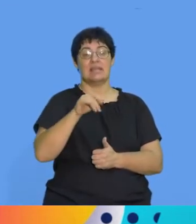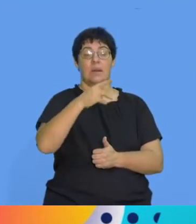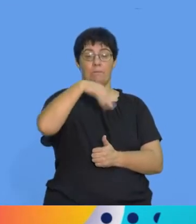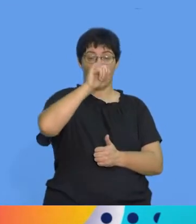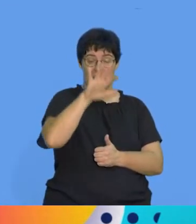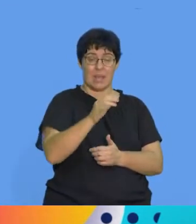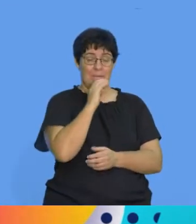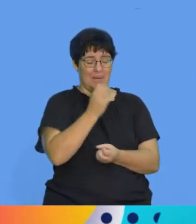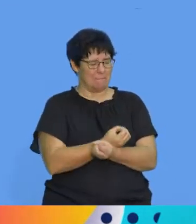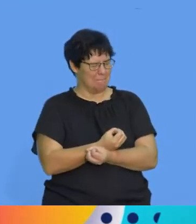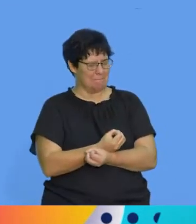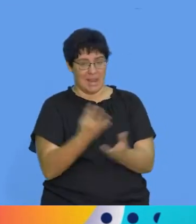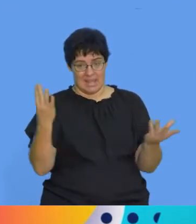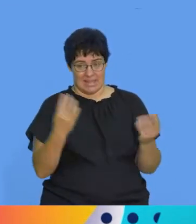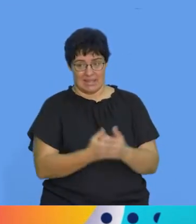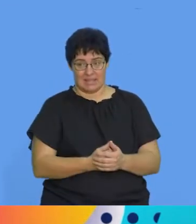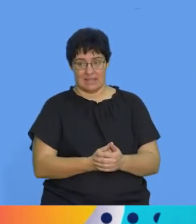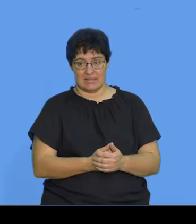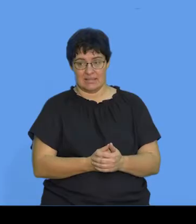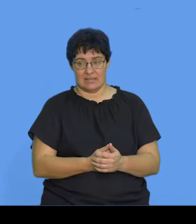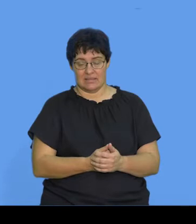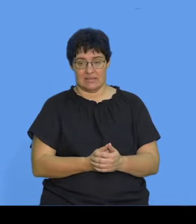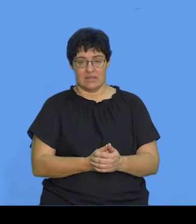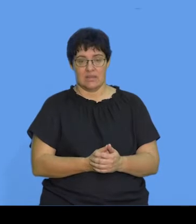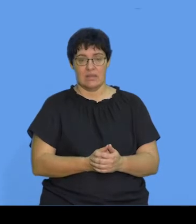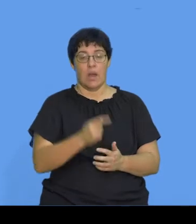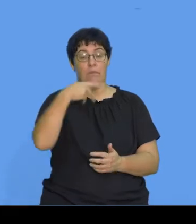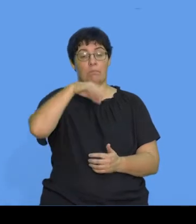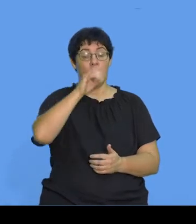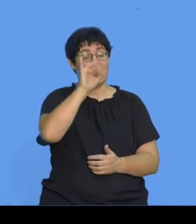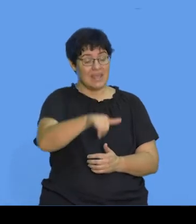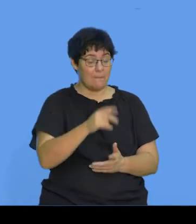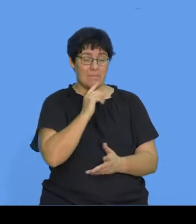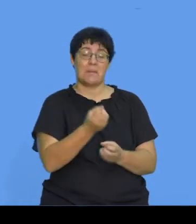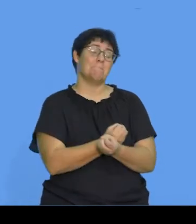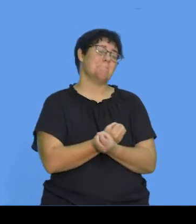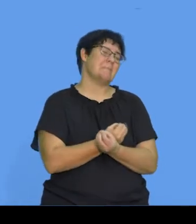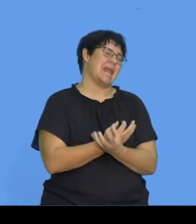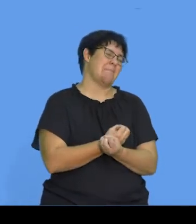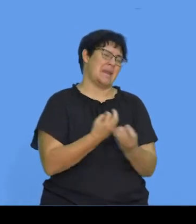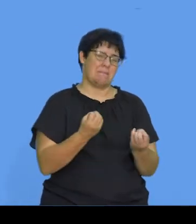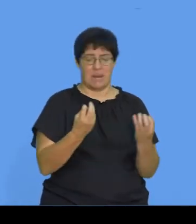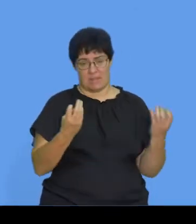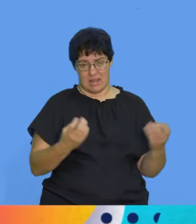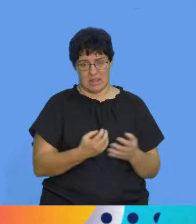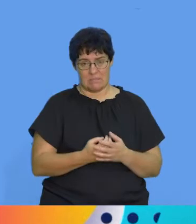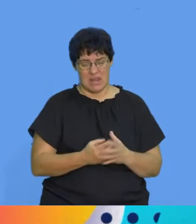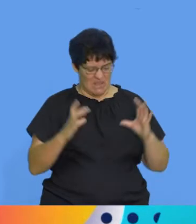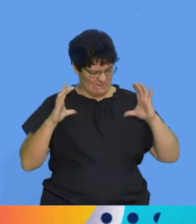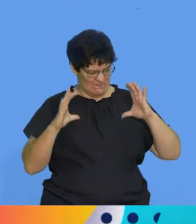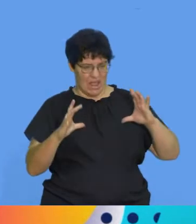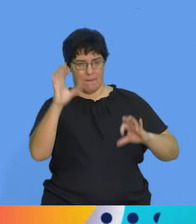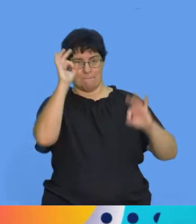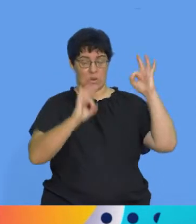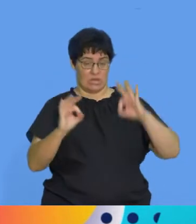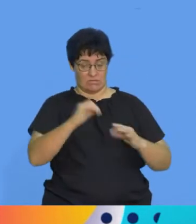polysaccharide, poly, many. Okay, very important. A poly is many, so it means it's a really